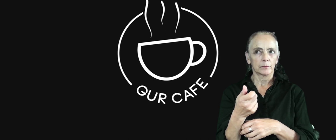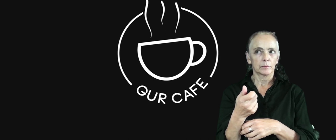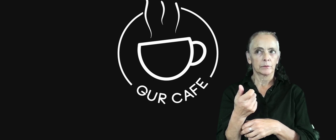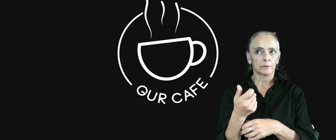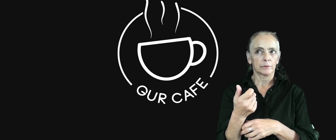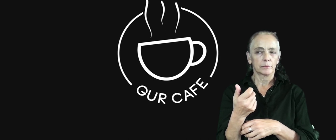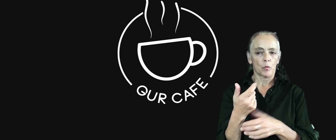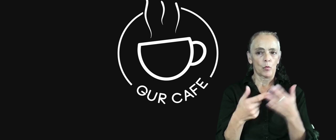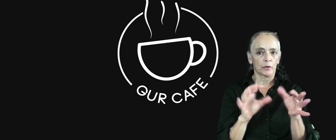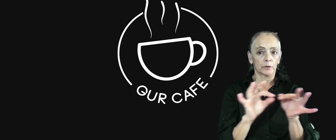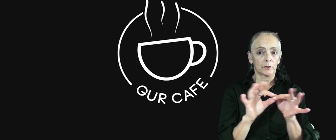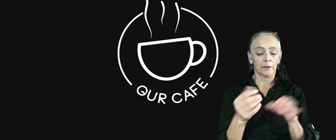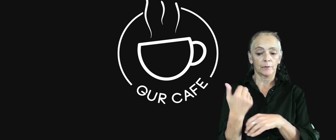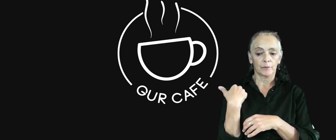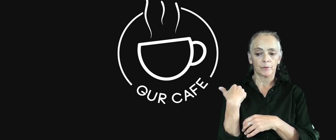in what you said.